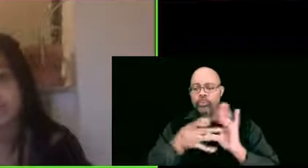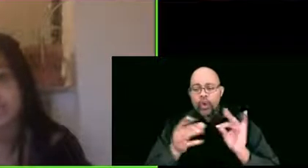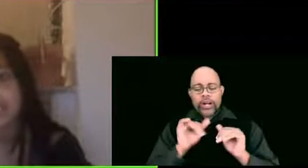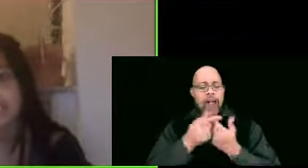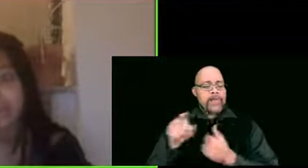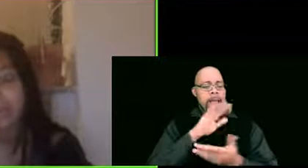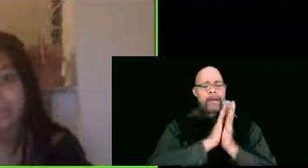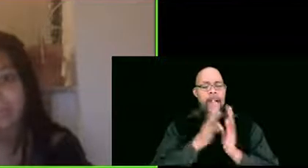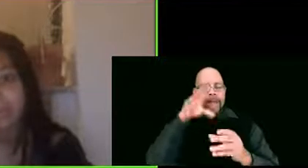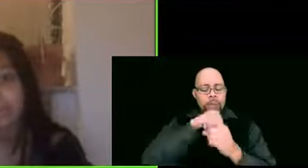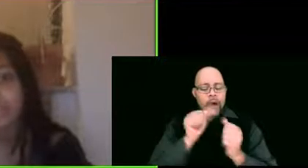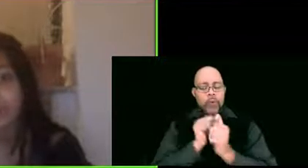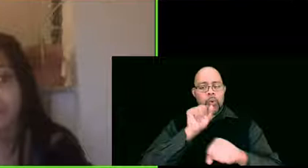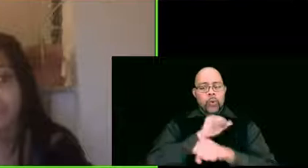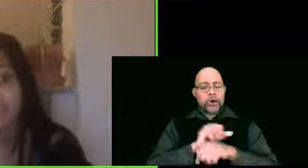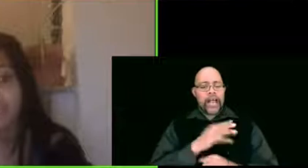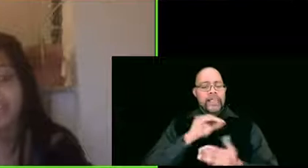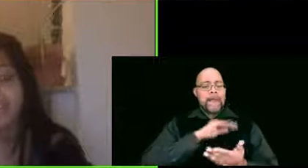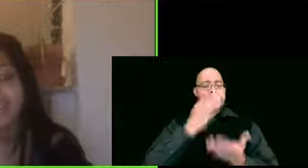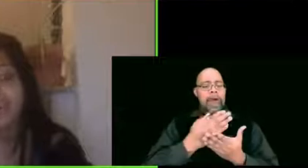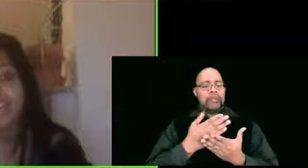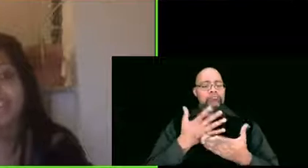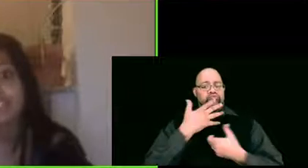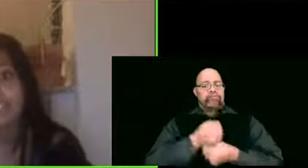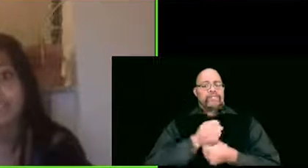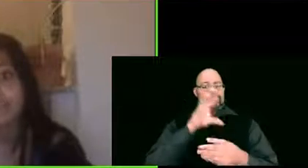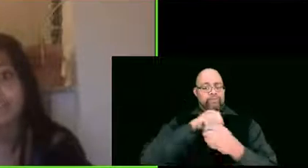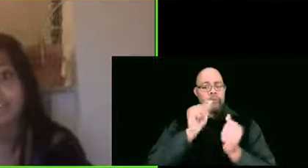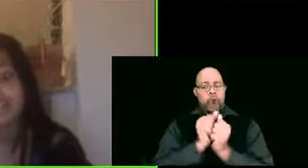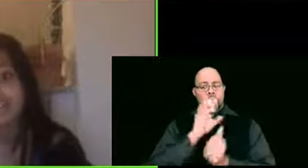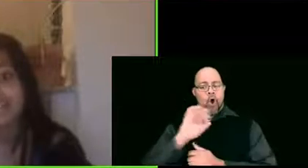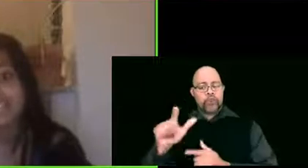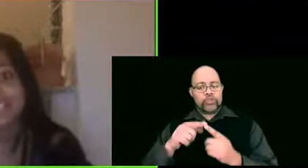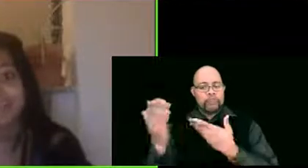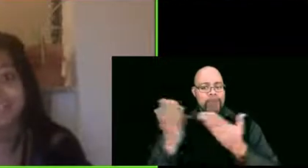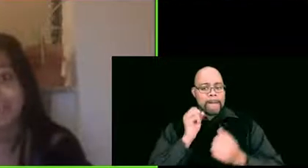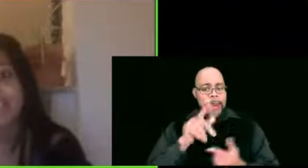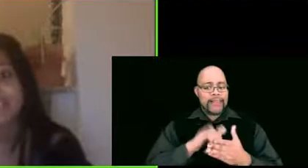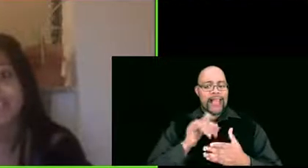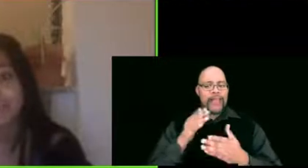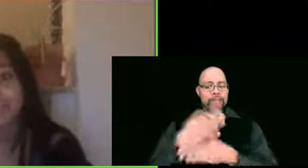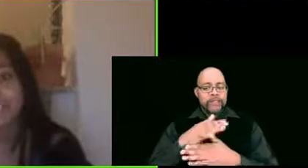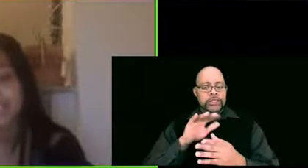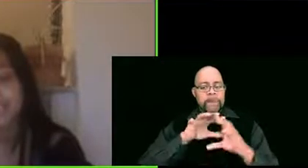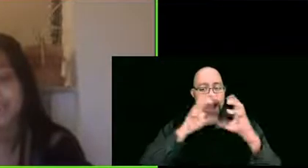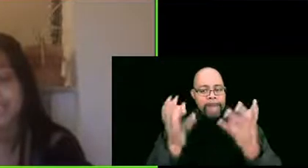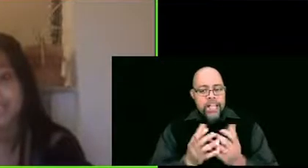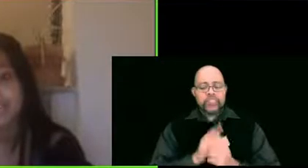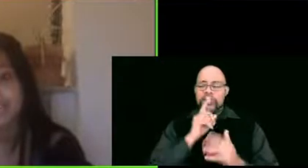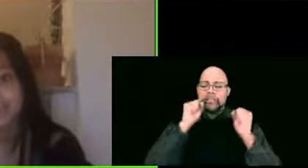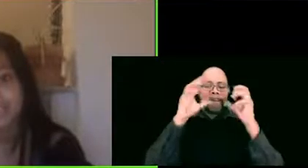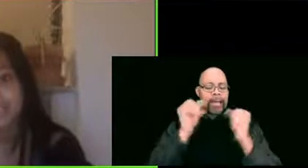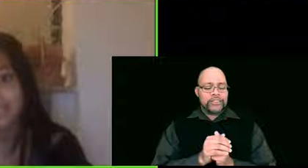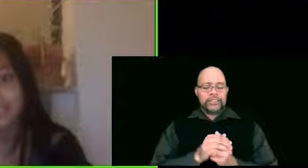of their stories and how they became involved in the work and the amount of kind of trust they were putting in the corals to bring back these fish populations